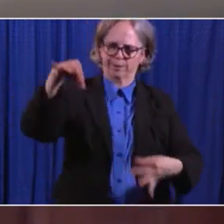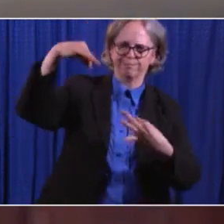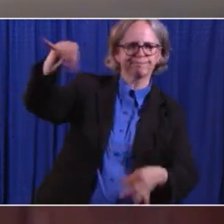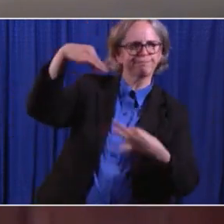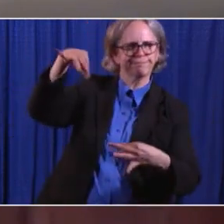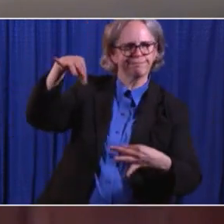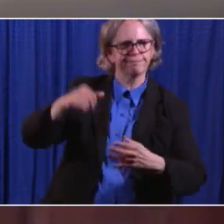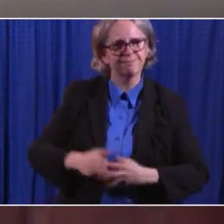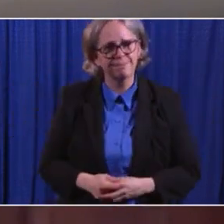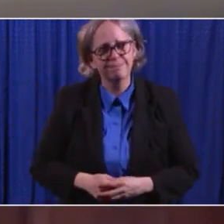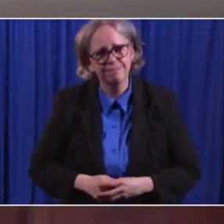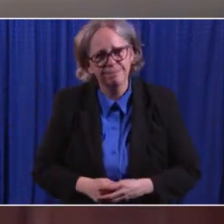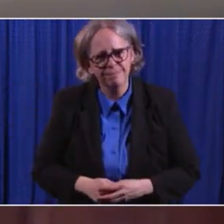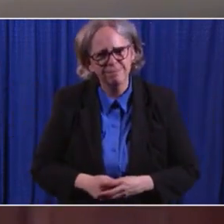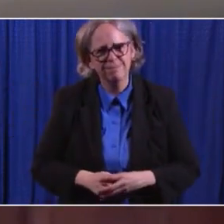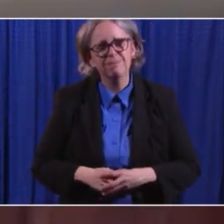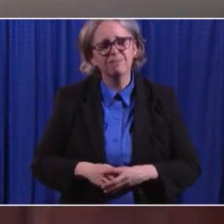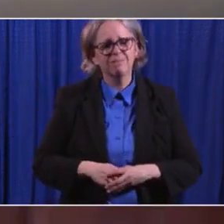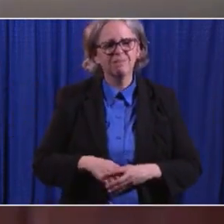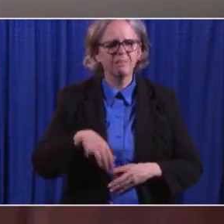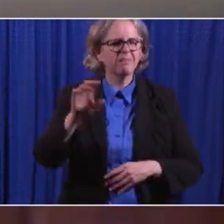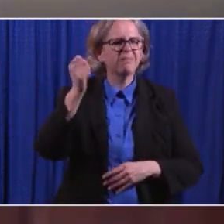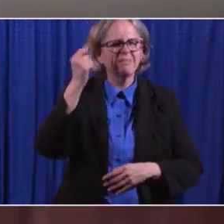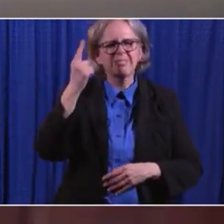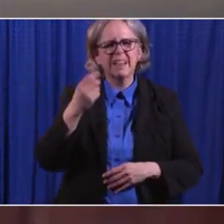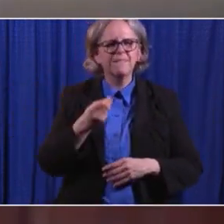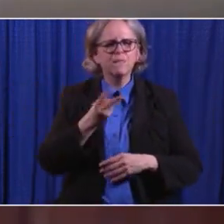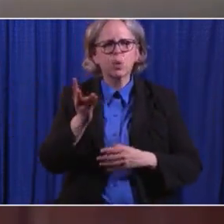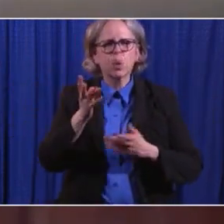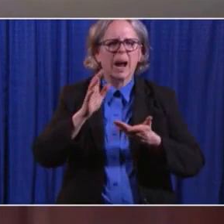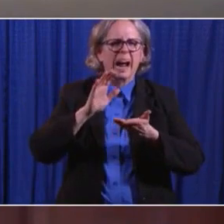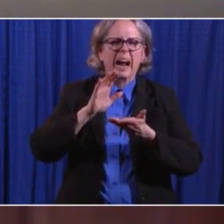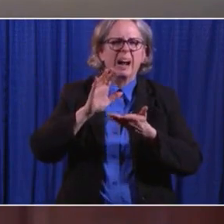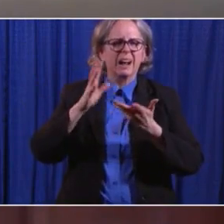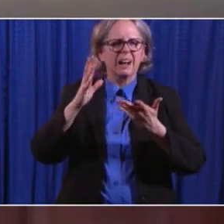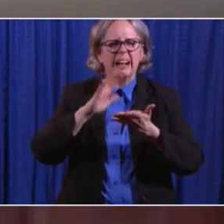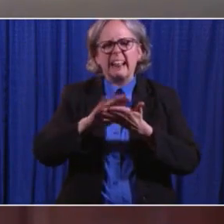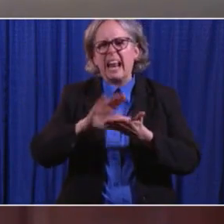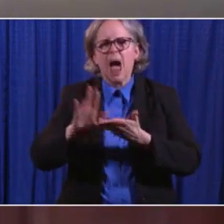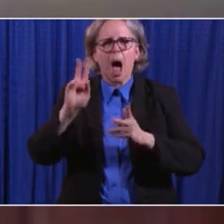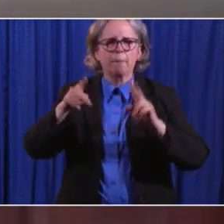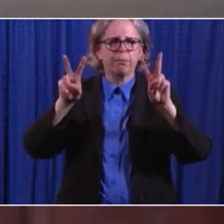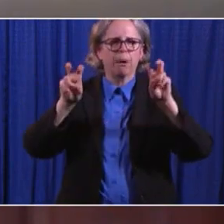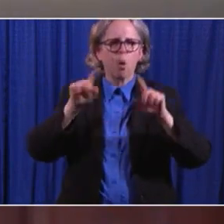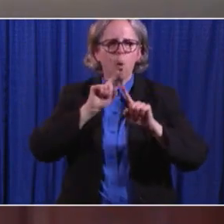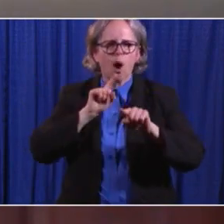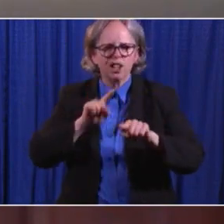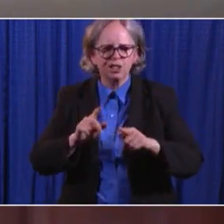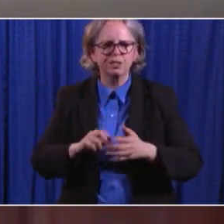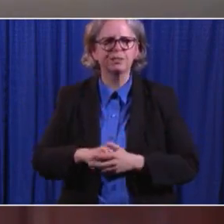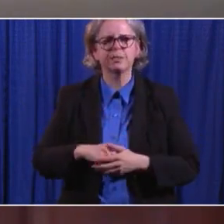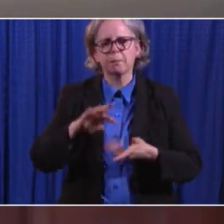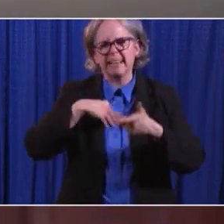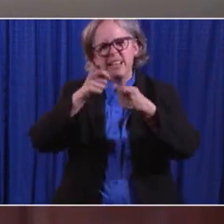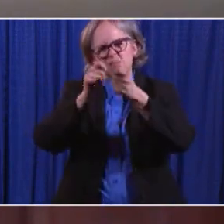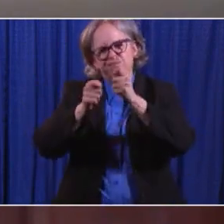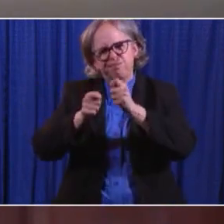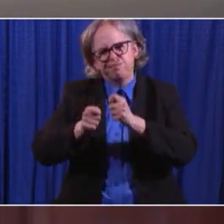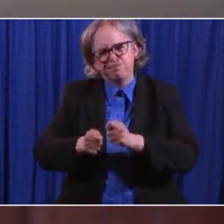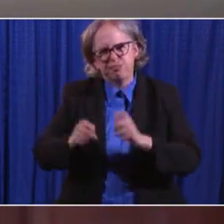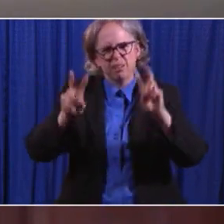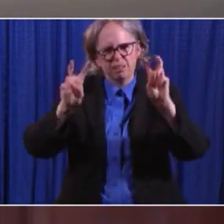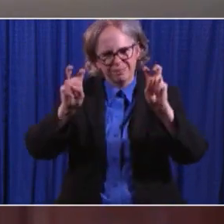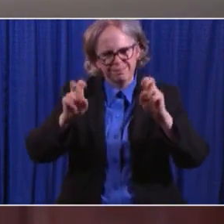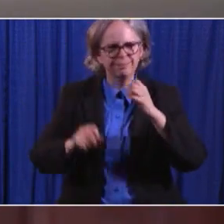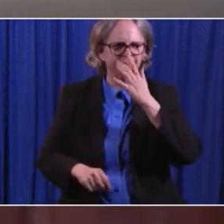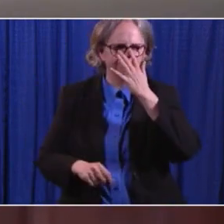couple cleanup orders that really aren't necessary any longer, and we're all going to tap on wood here to make sure that they're